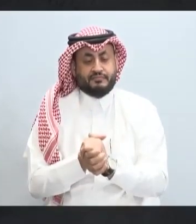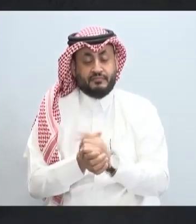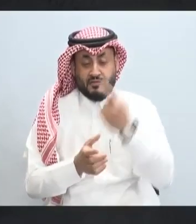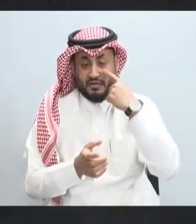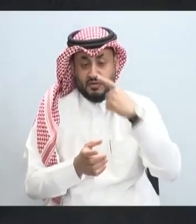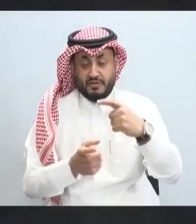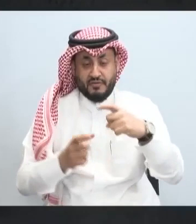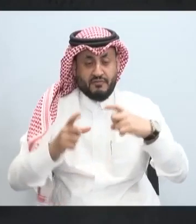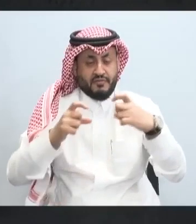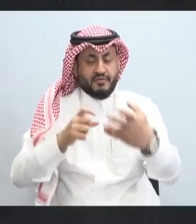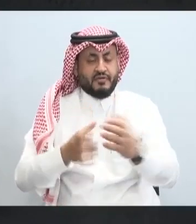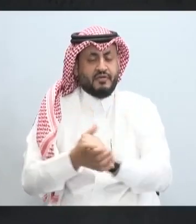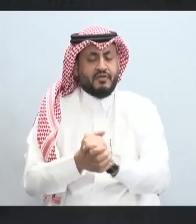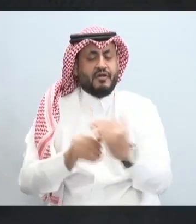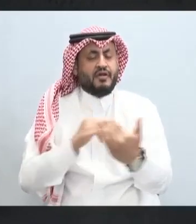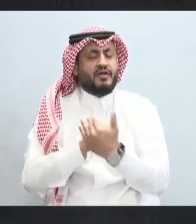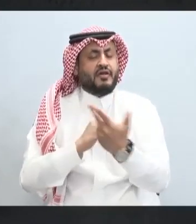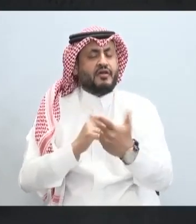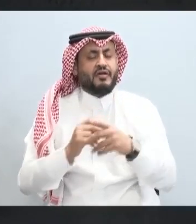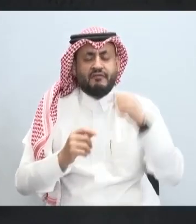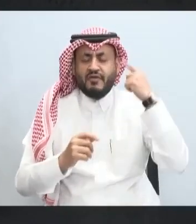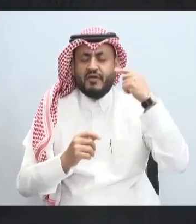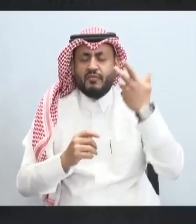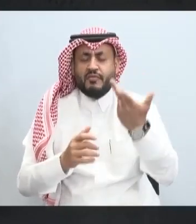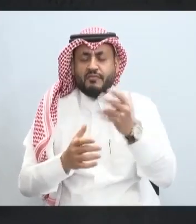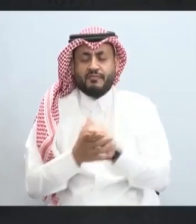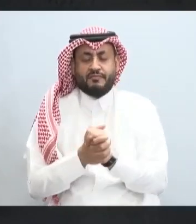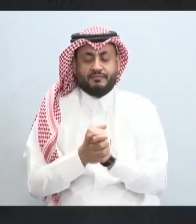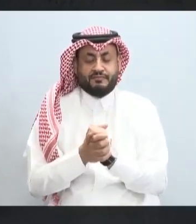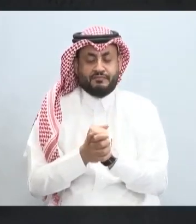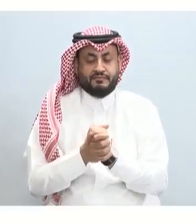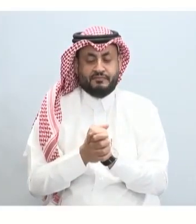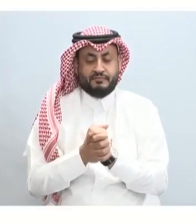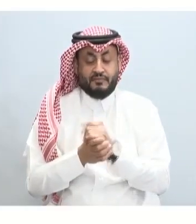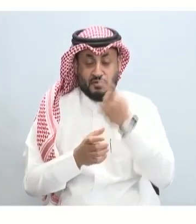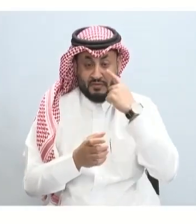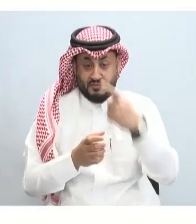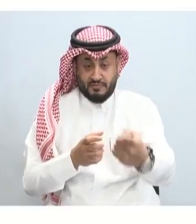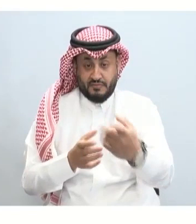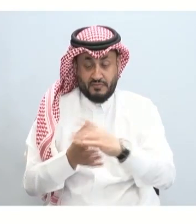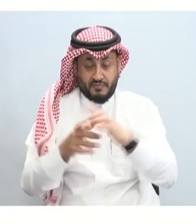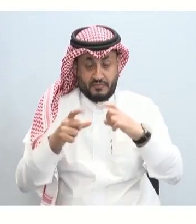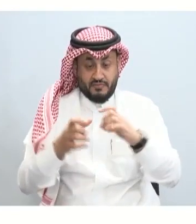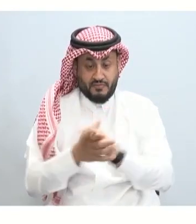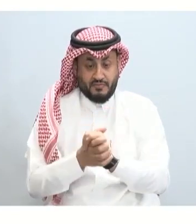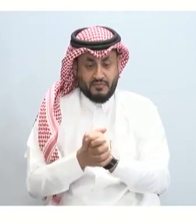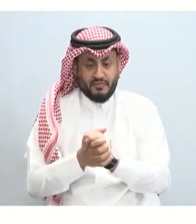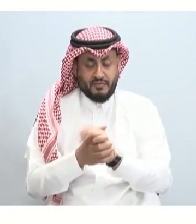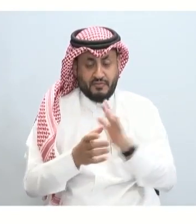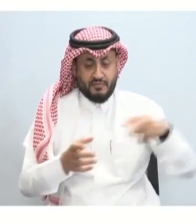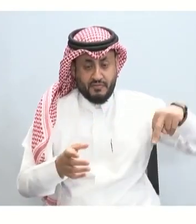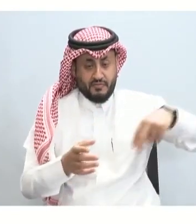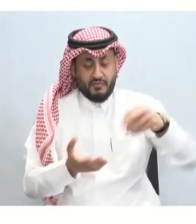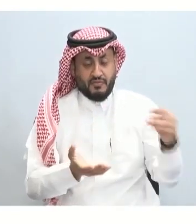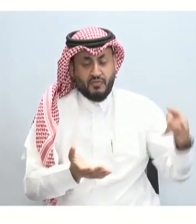this picture and tell me what does it remind you of. So if you have a look at this picture, usually when you go to